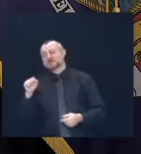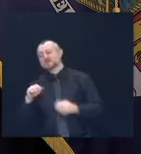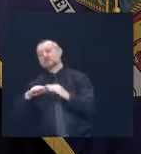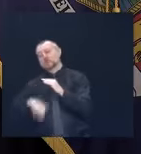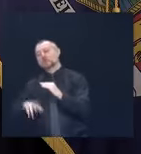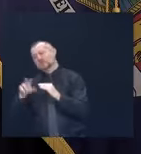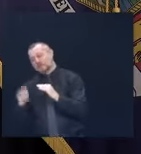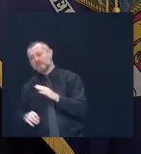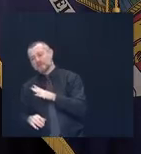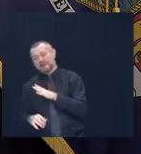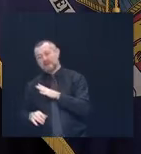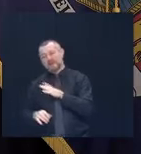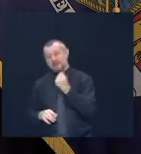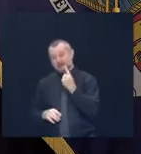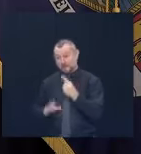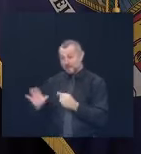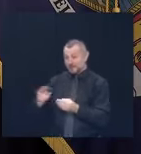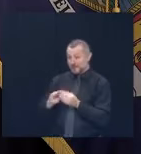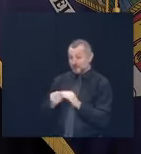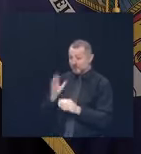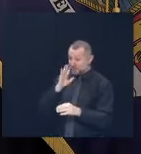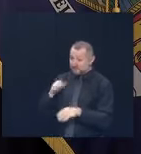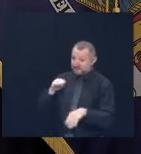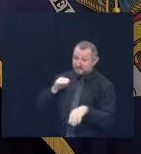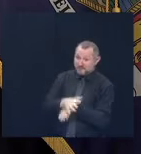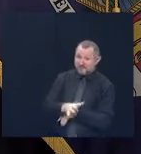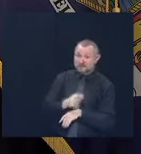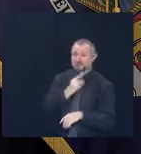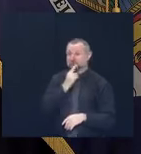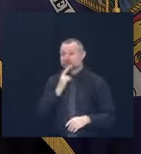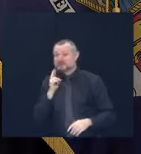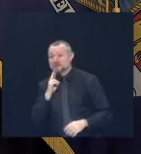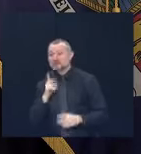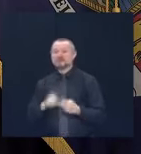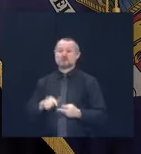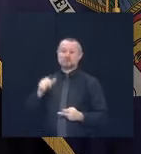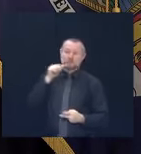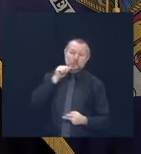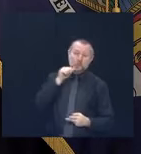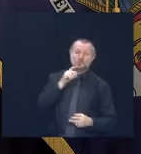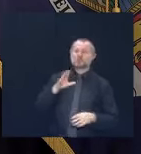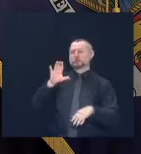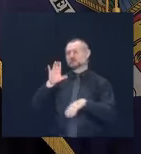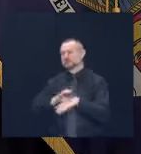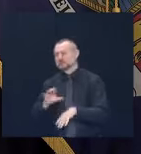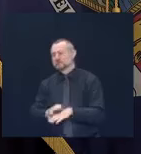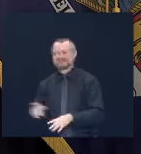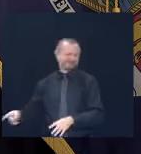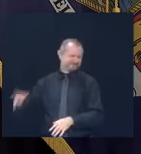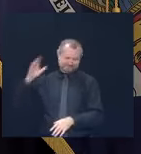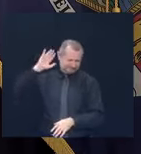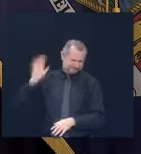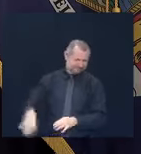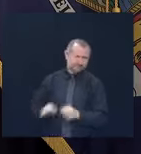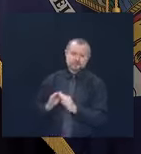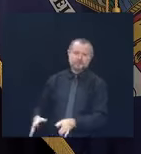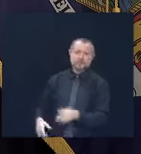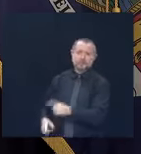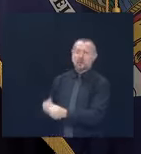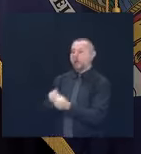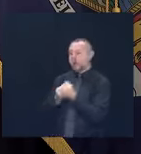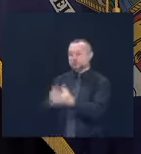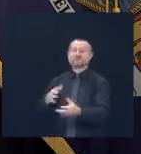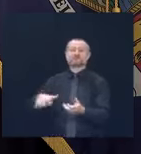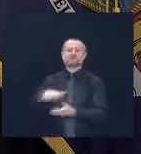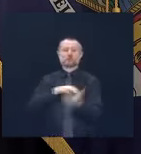bar opens or a church opens or a synagogue opens. It is irrelevant. So why confuse people? And I said that with